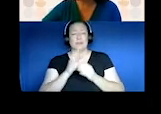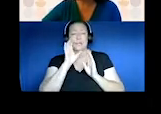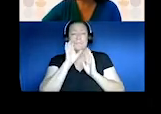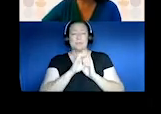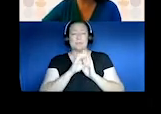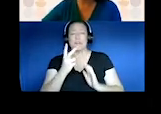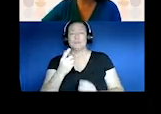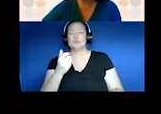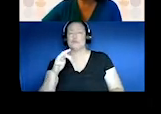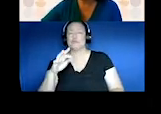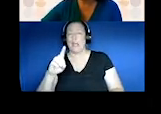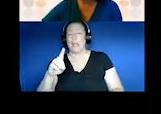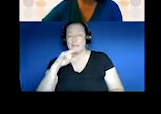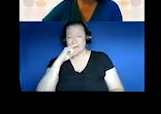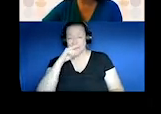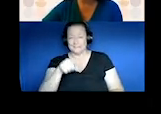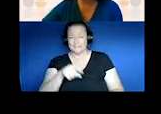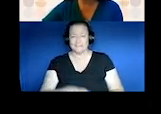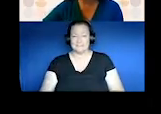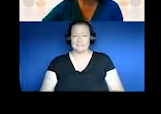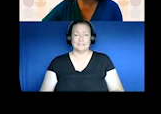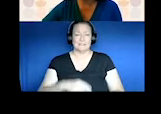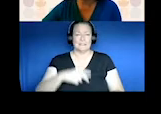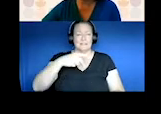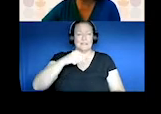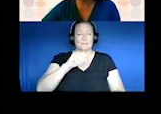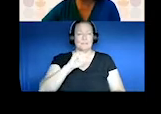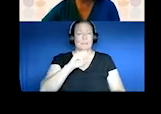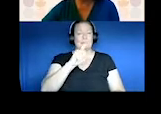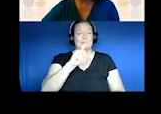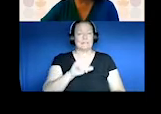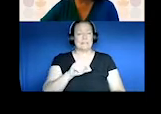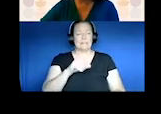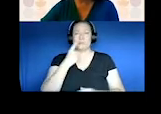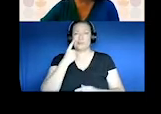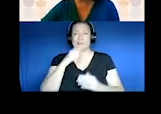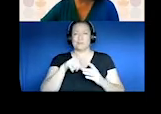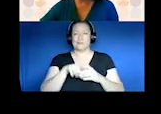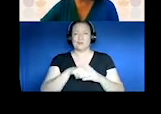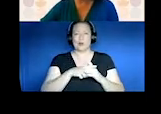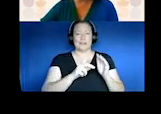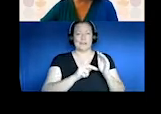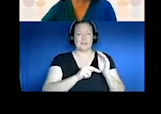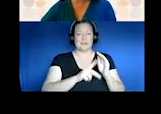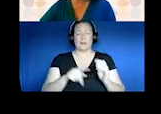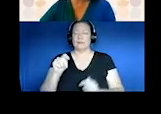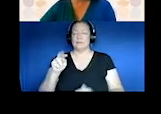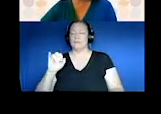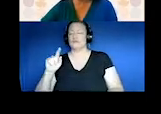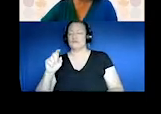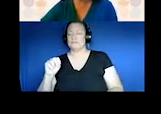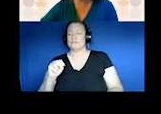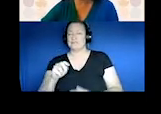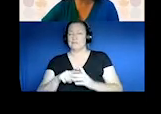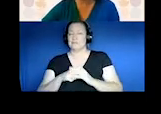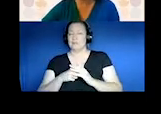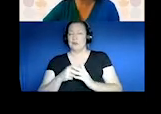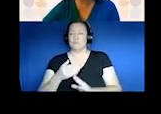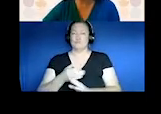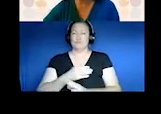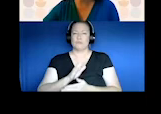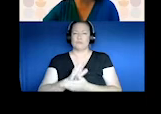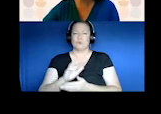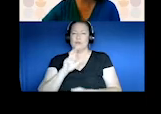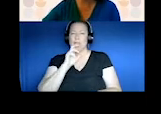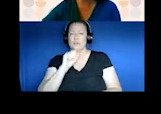2 grandkids. Paisley entered kindergarten and Tristan entered preschool at the age of 3. So, and